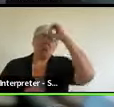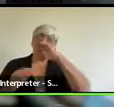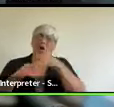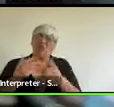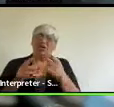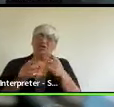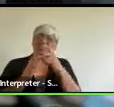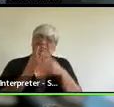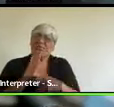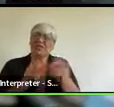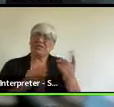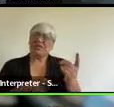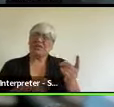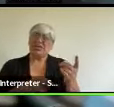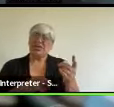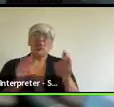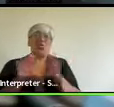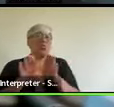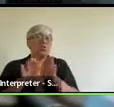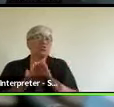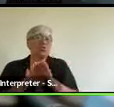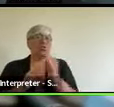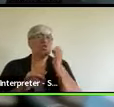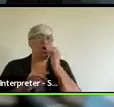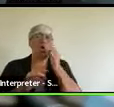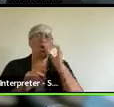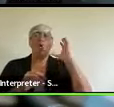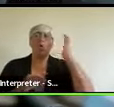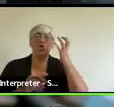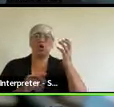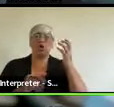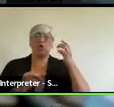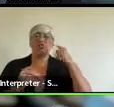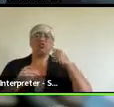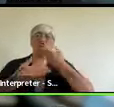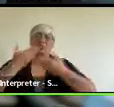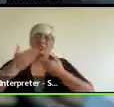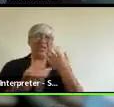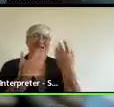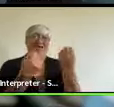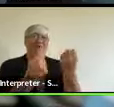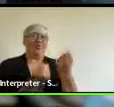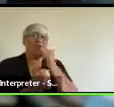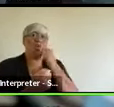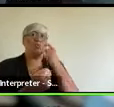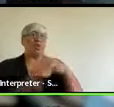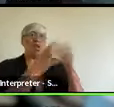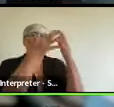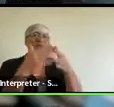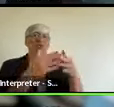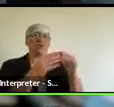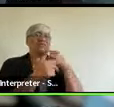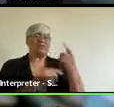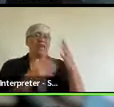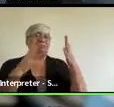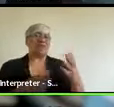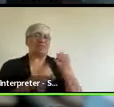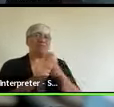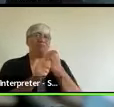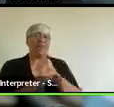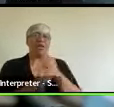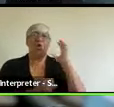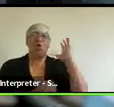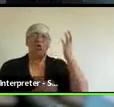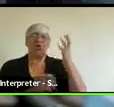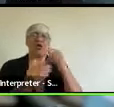deal with disability? And the pity is we know the audio description for that movie soundtrack exists because in America, they legally have to produce it before they can